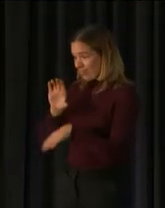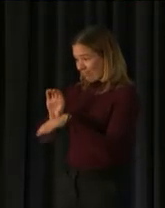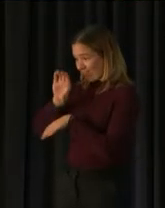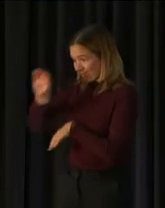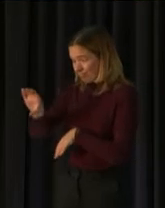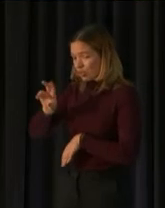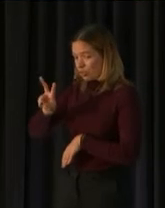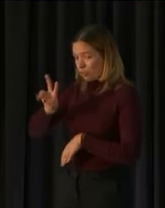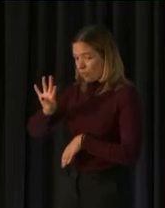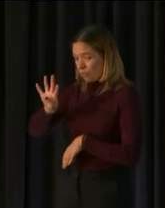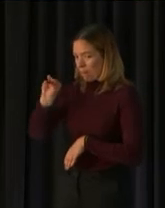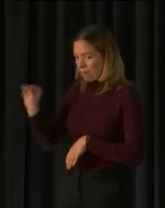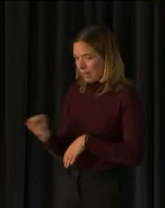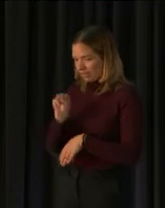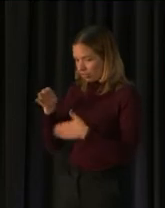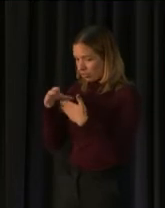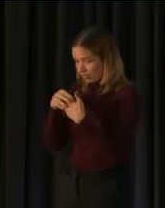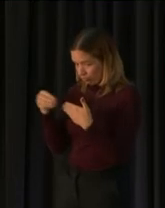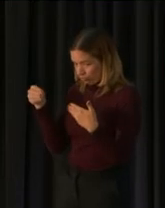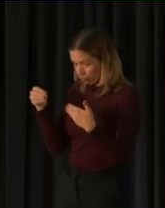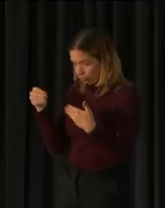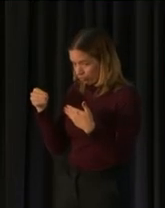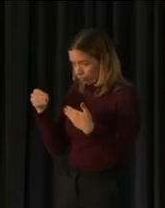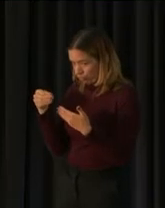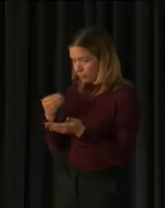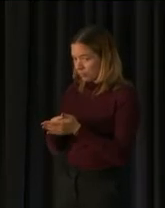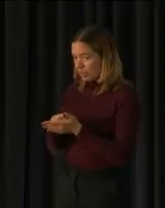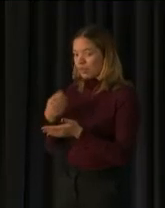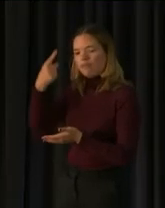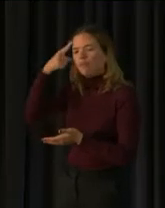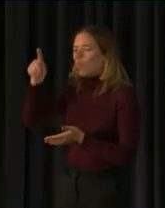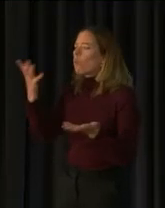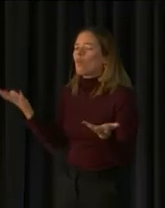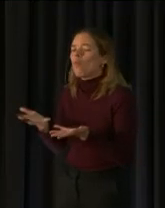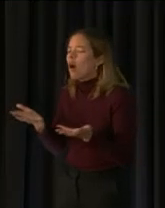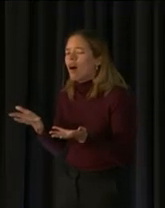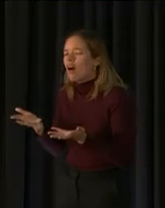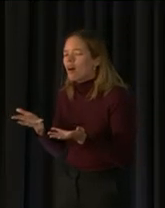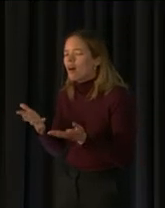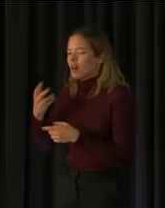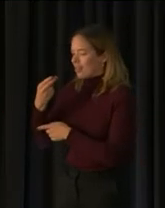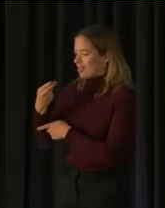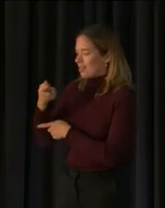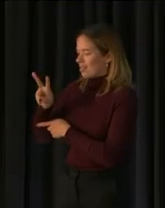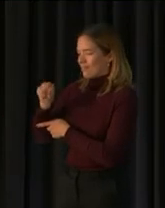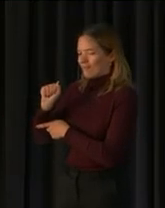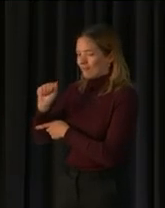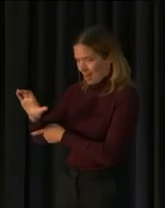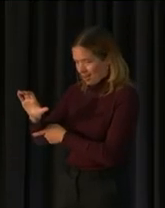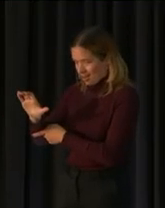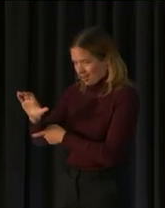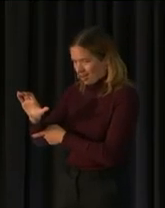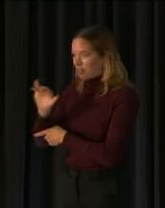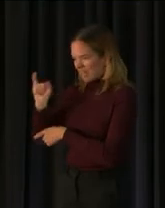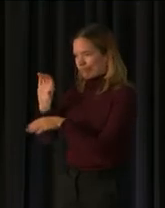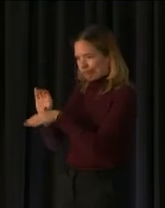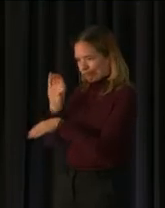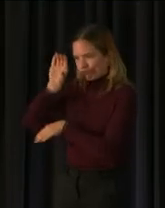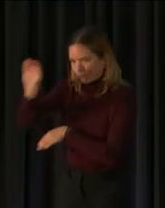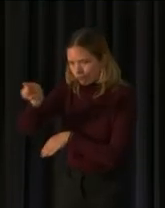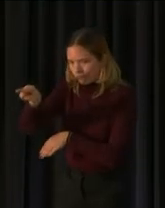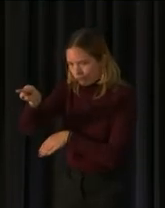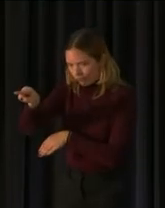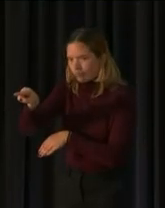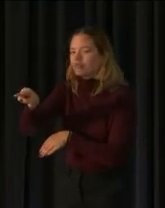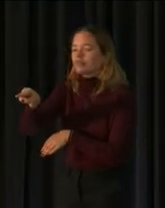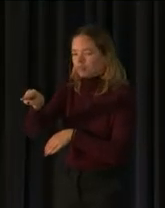million invested was really targeted to increase indoor air quality and do all we could to create a safe environment for our students